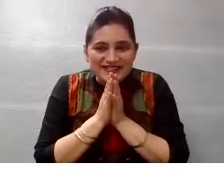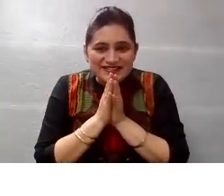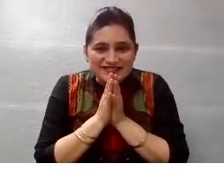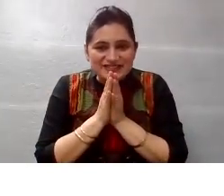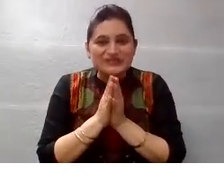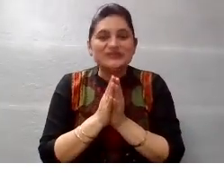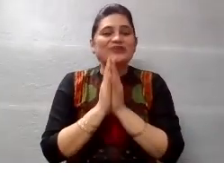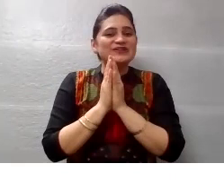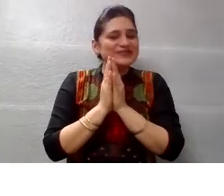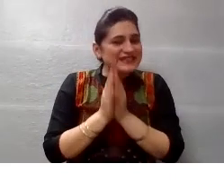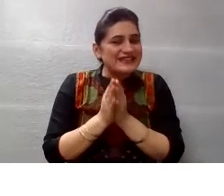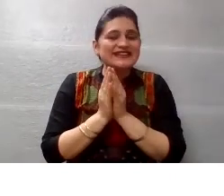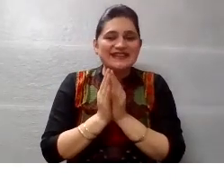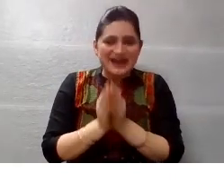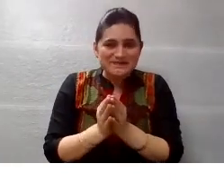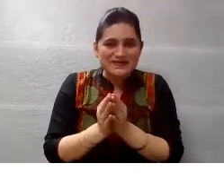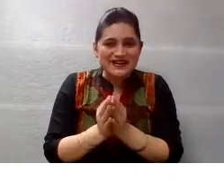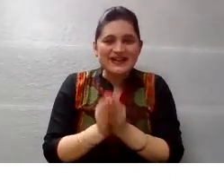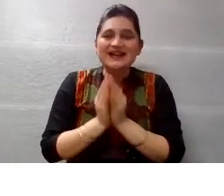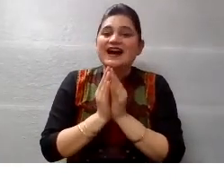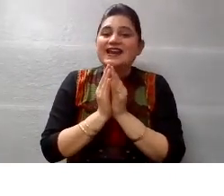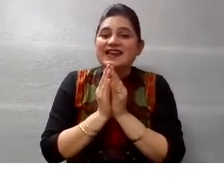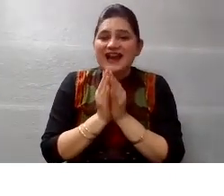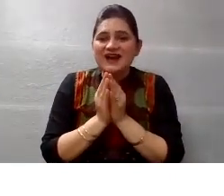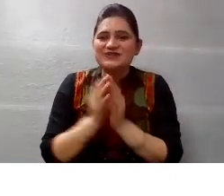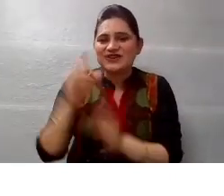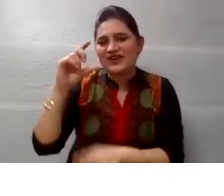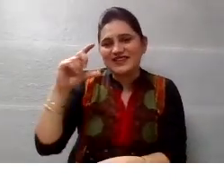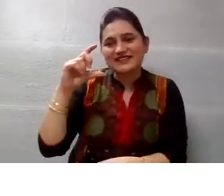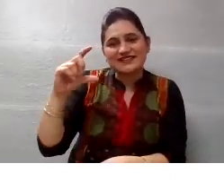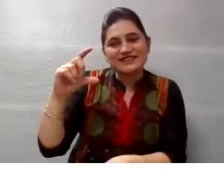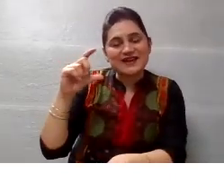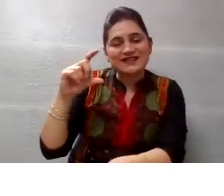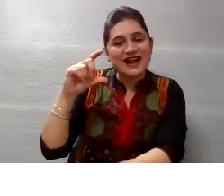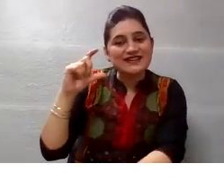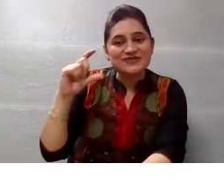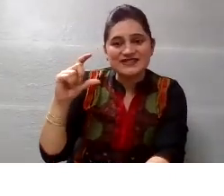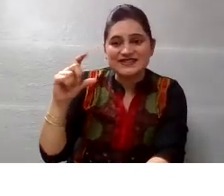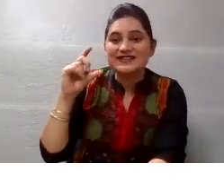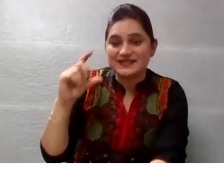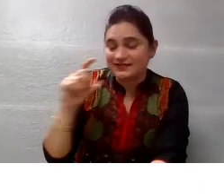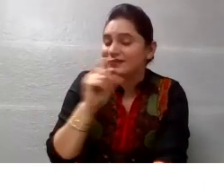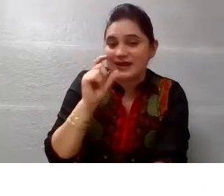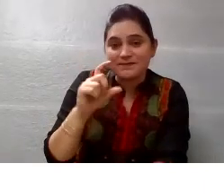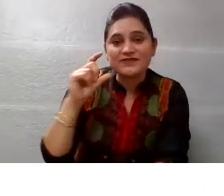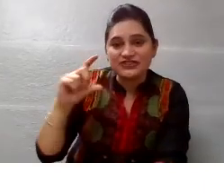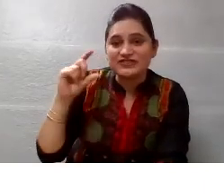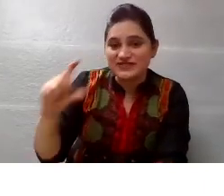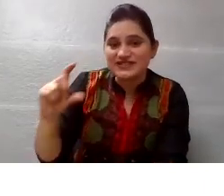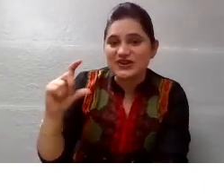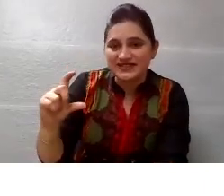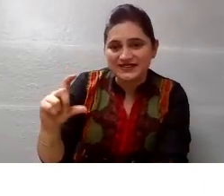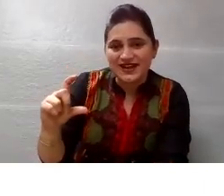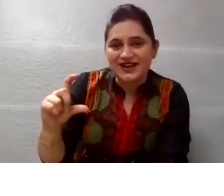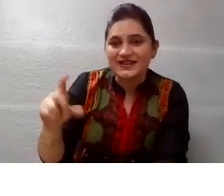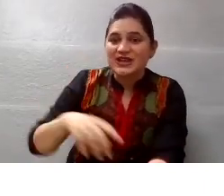do my dear children. You are going to say the number. And going to on the card. card written. The number which